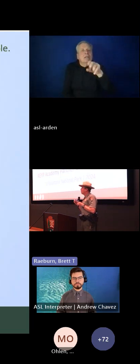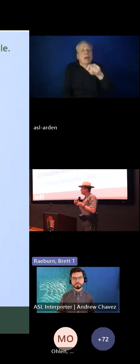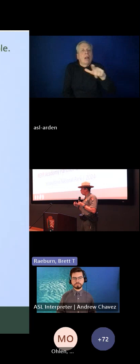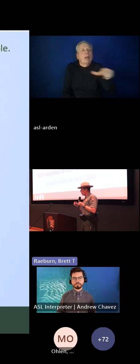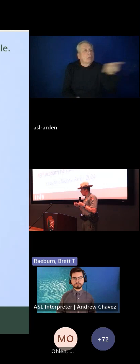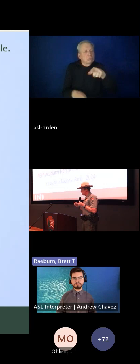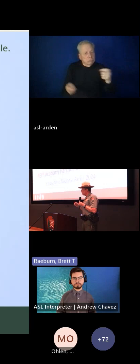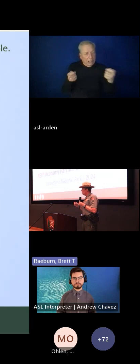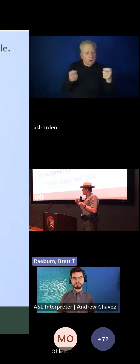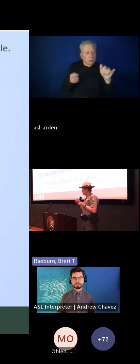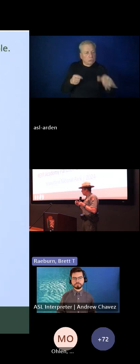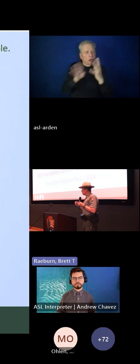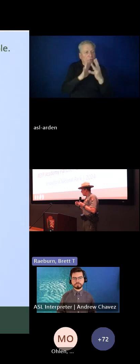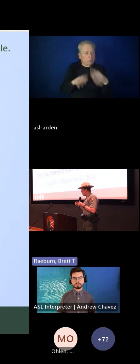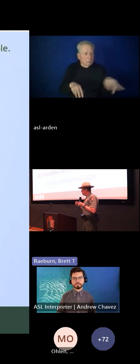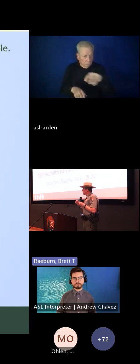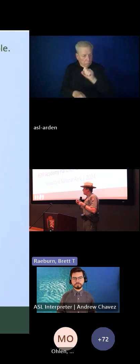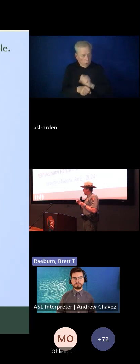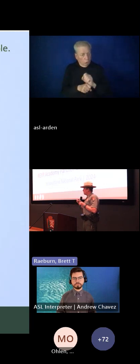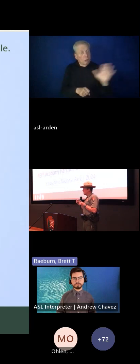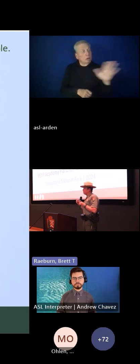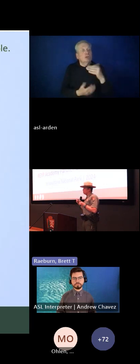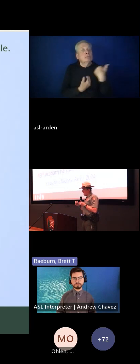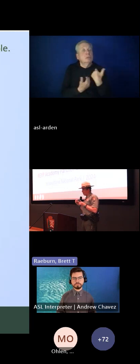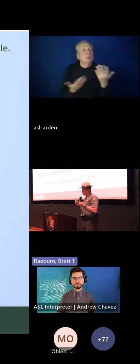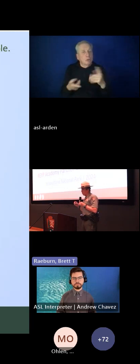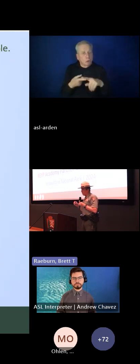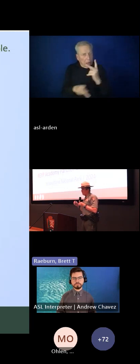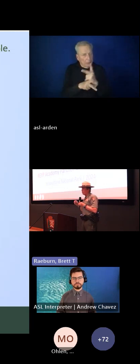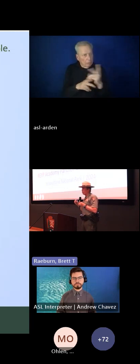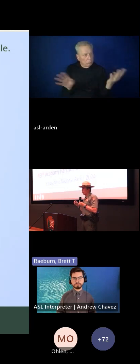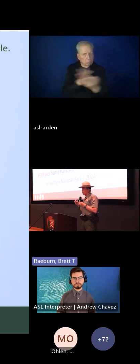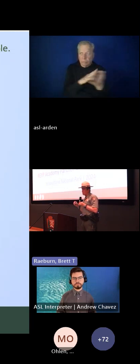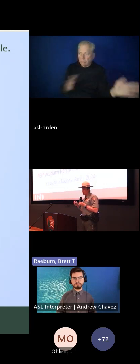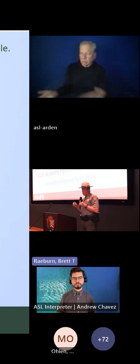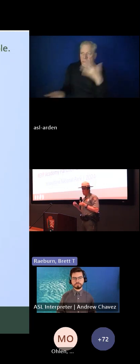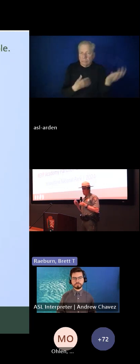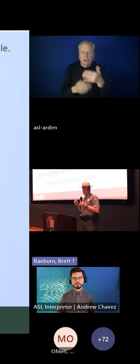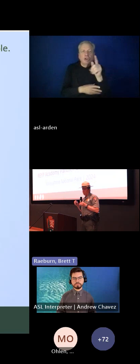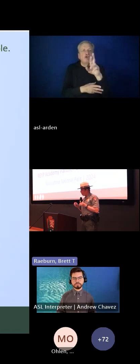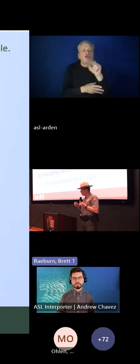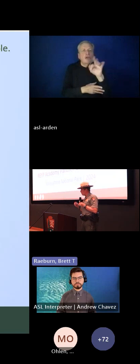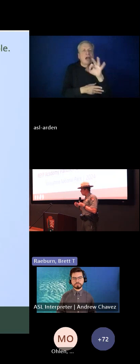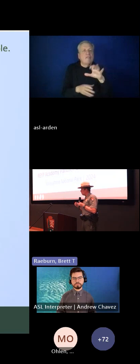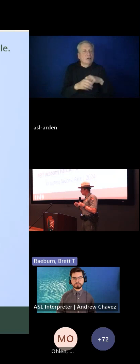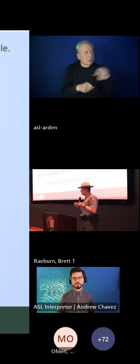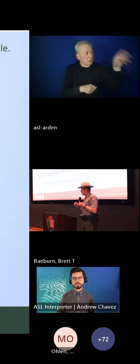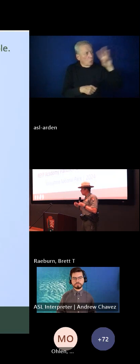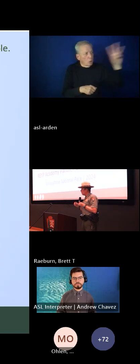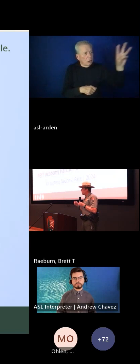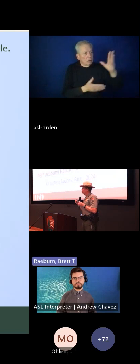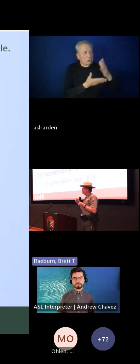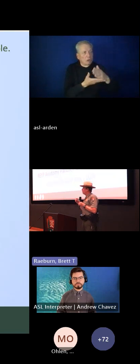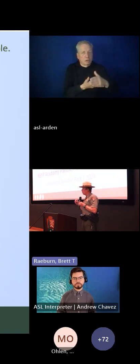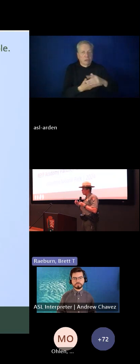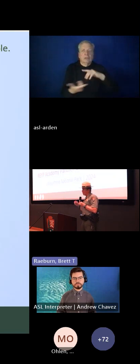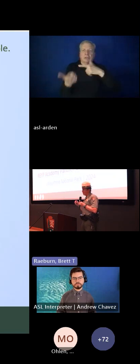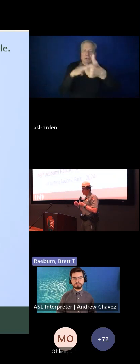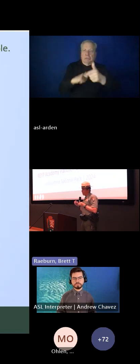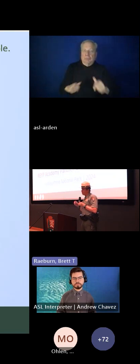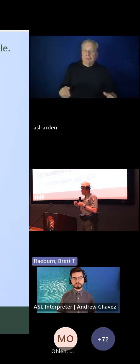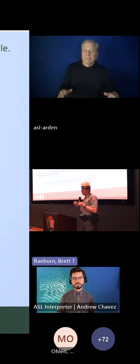management employees. Their job is to keep the traffic moving through the west corridor of the park. Now,